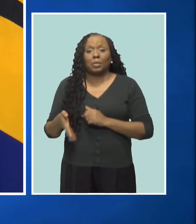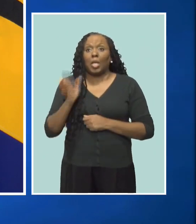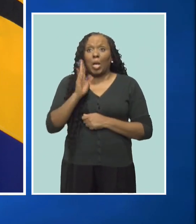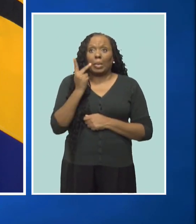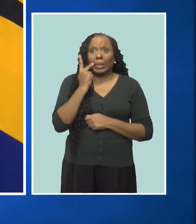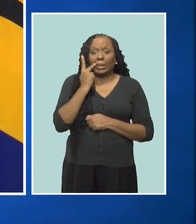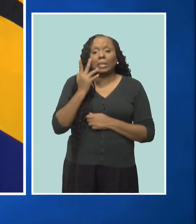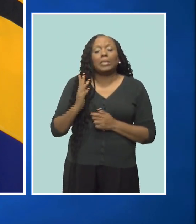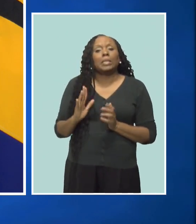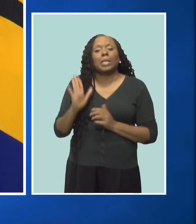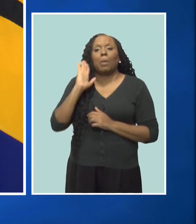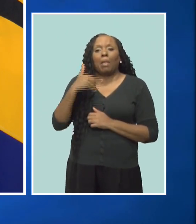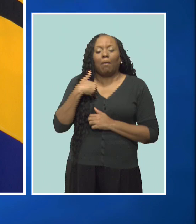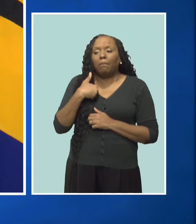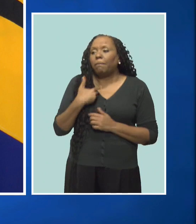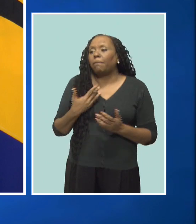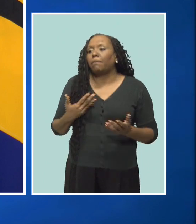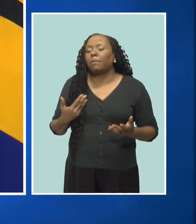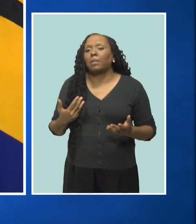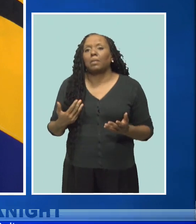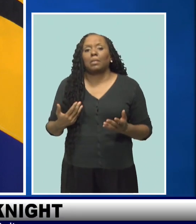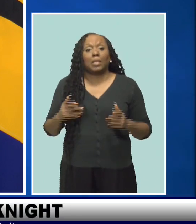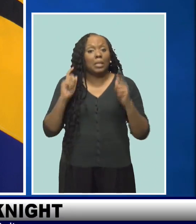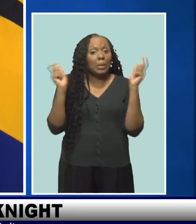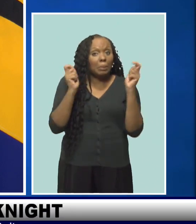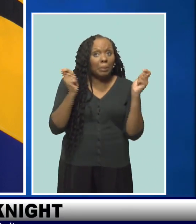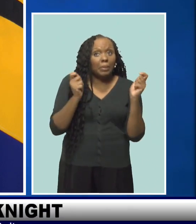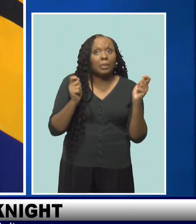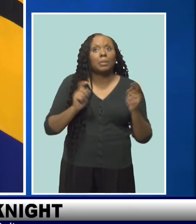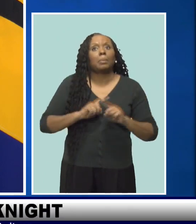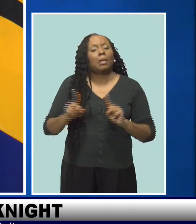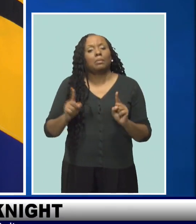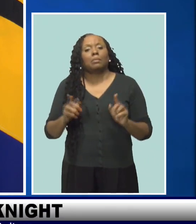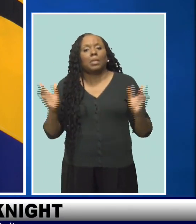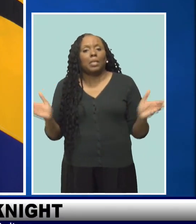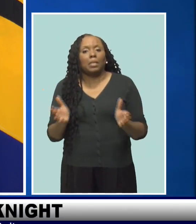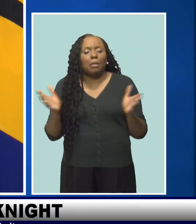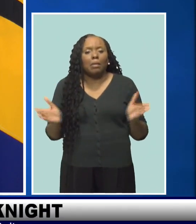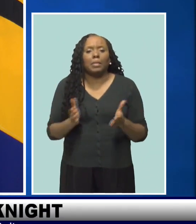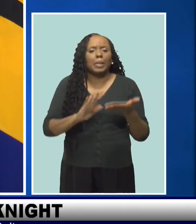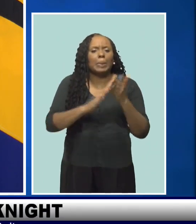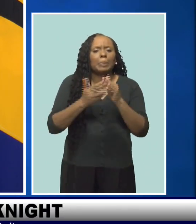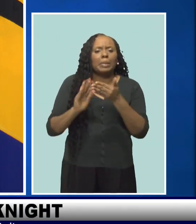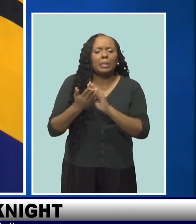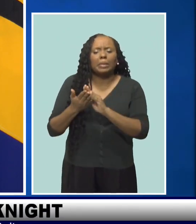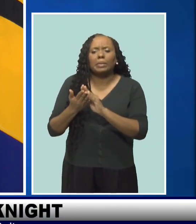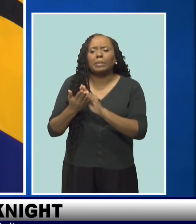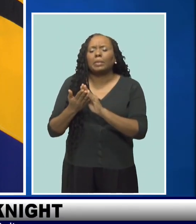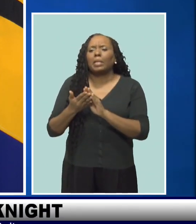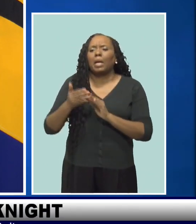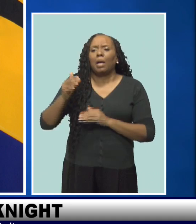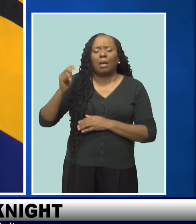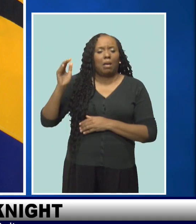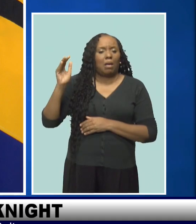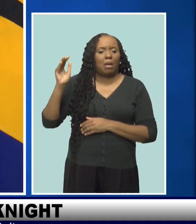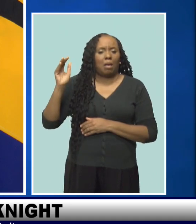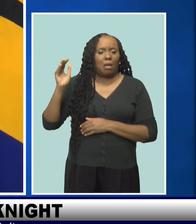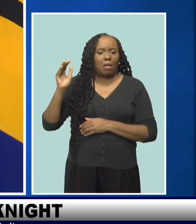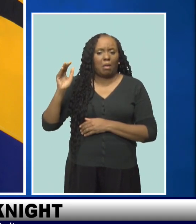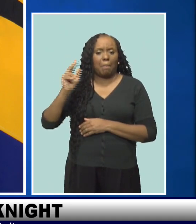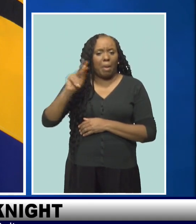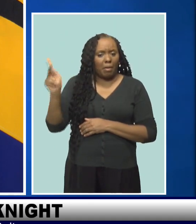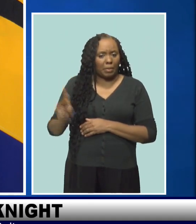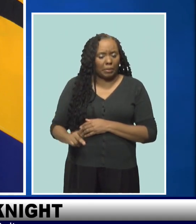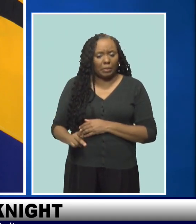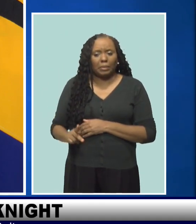for regathering, part, yes, celebration, but we're also encouraging parishes and communities to do philanthropic projects. We want people to